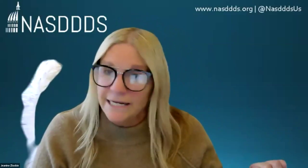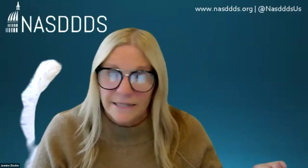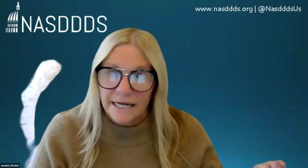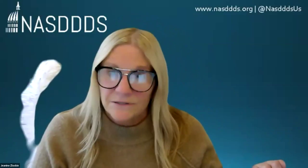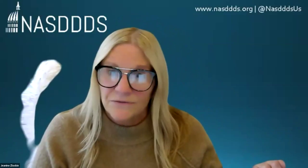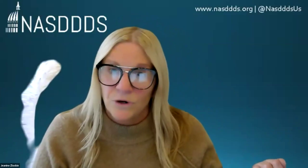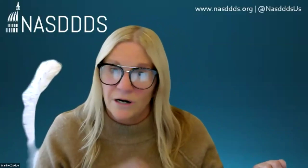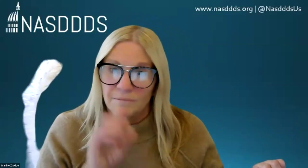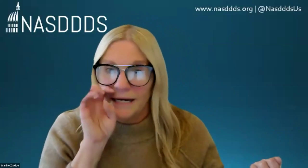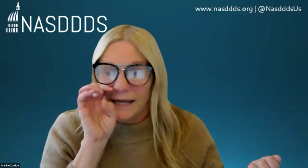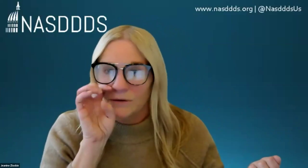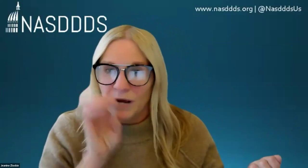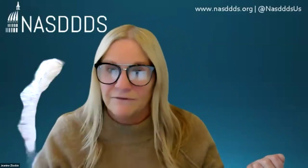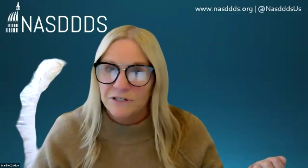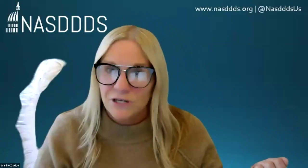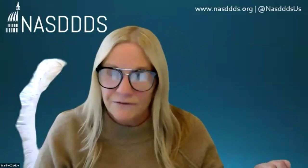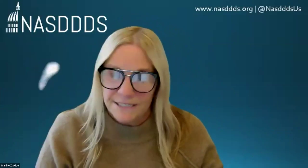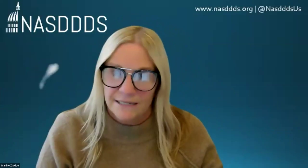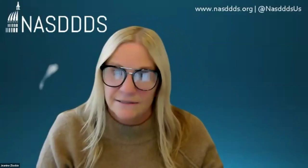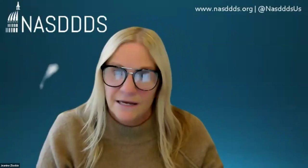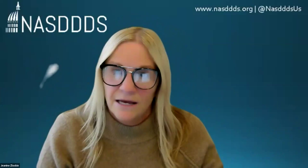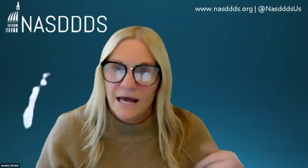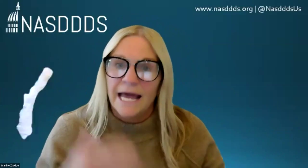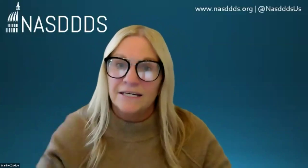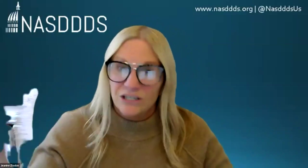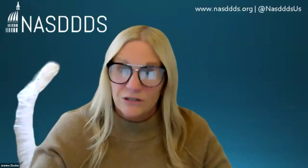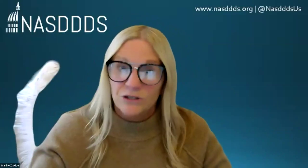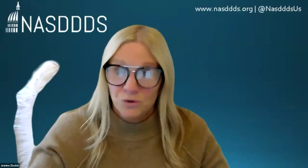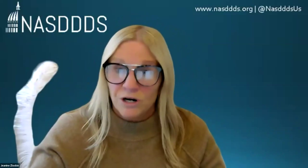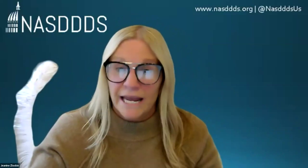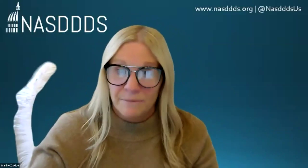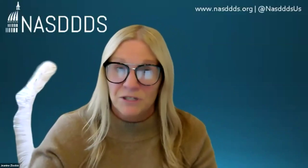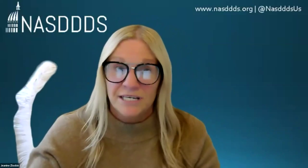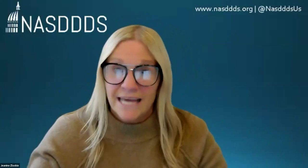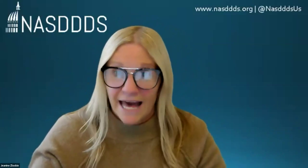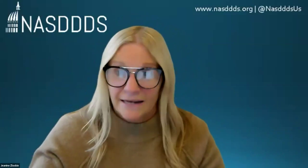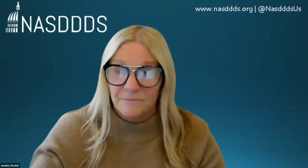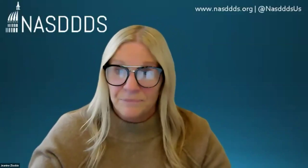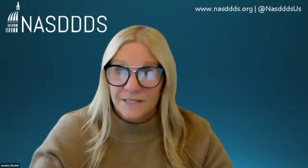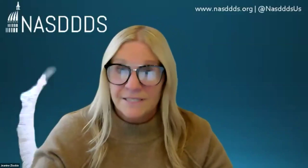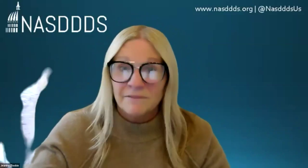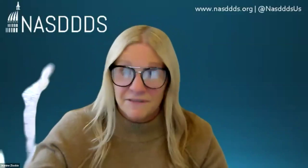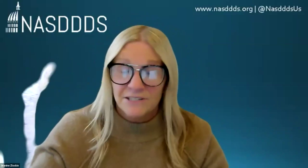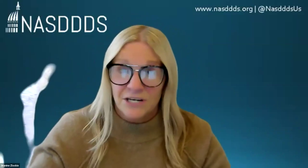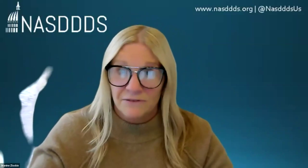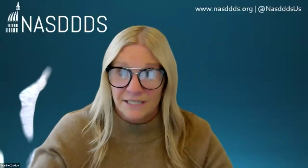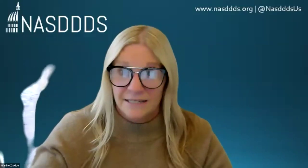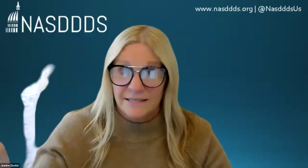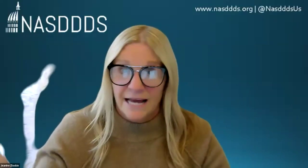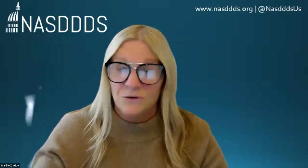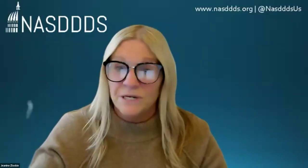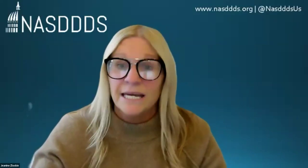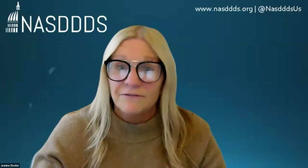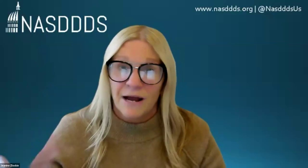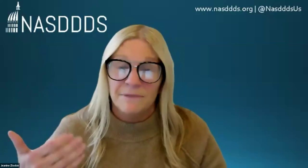a waiting list for Medicaid waiver services and you were able to get some of these